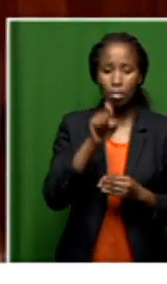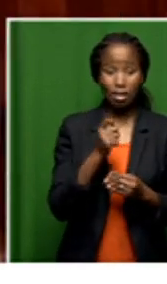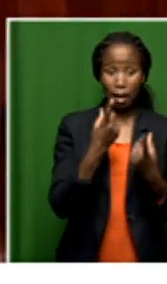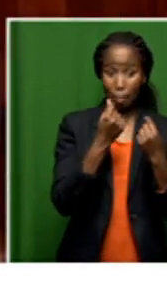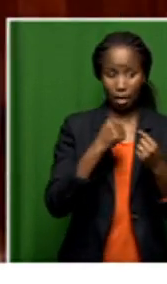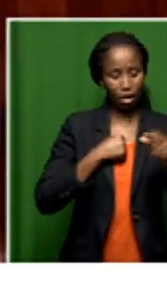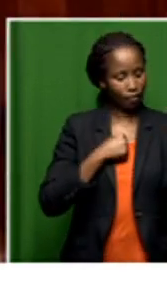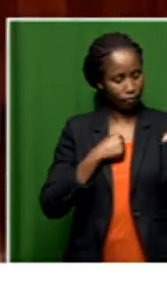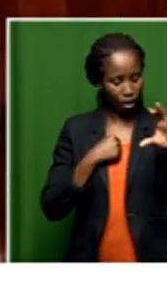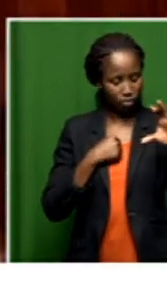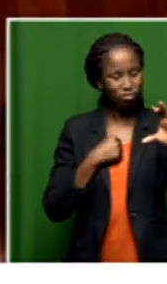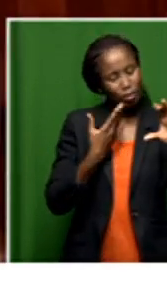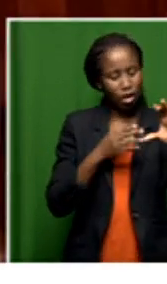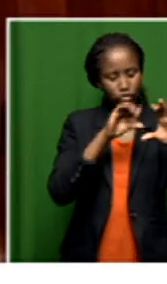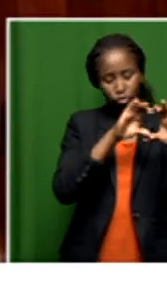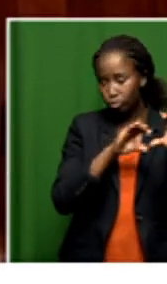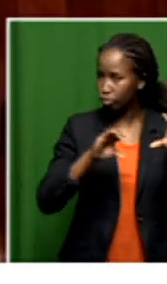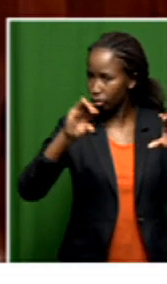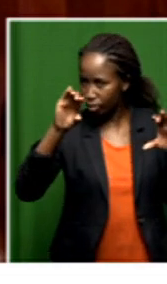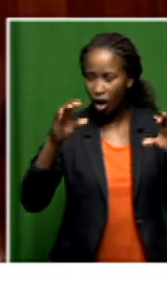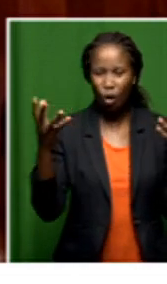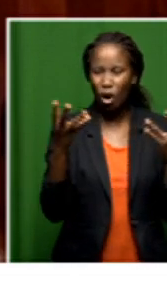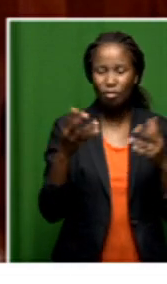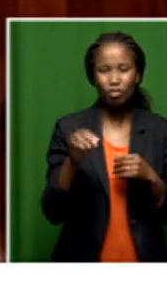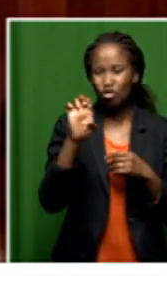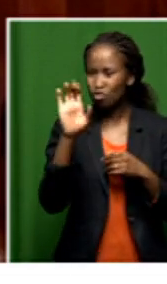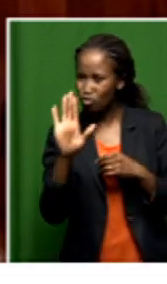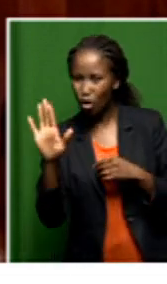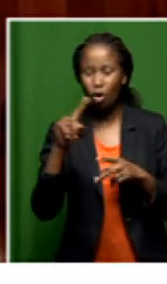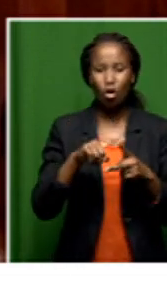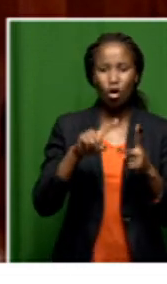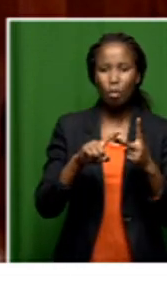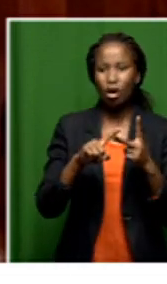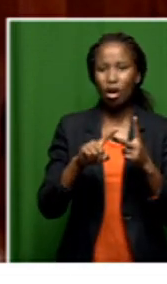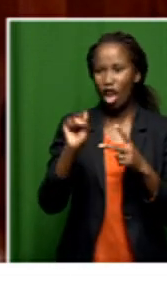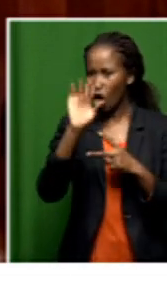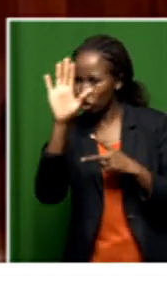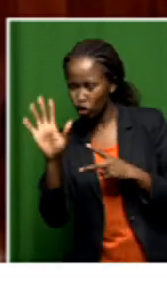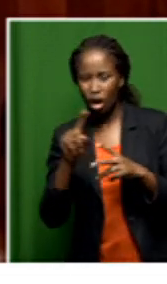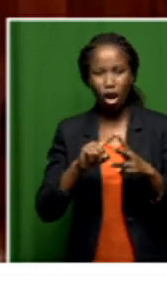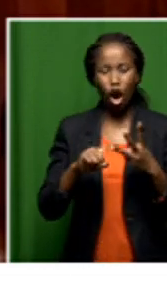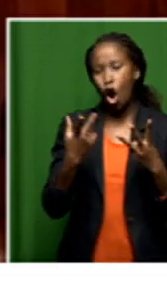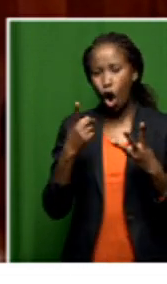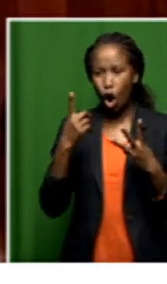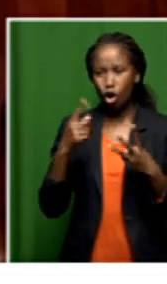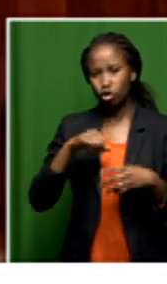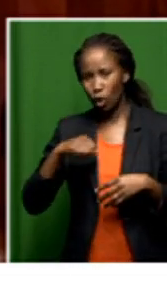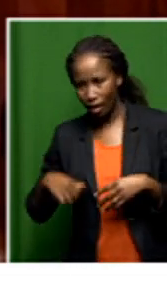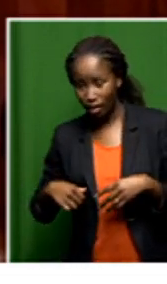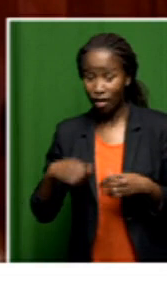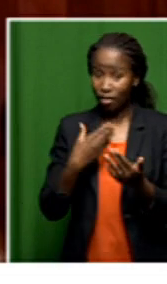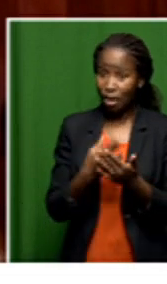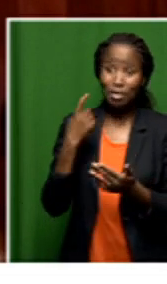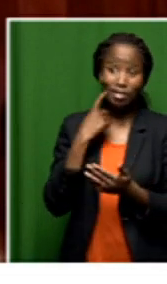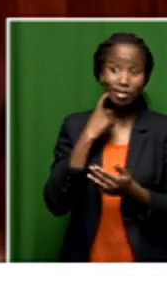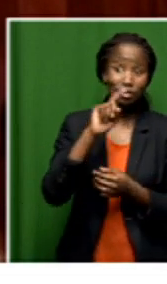in places like the US, Europe, Asia, and especially China, so that you get exposure to companies and industries that